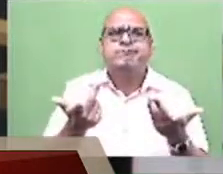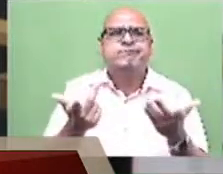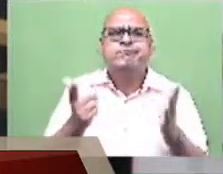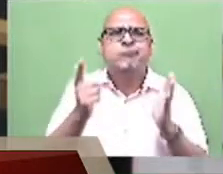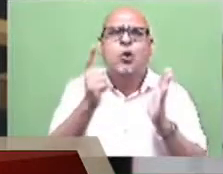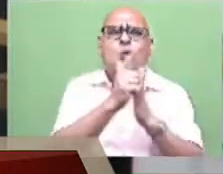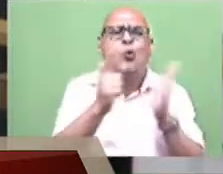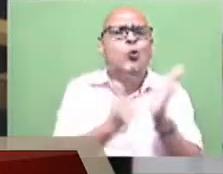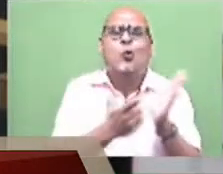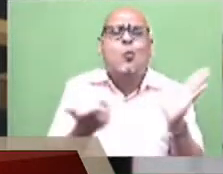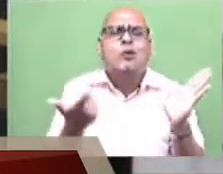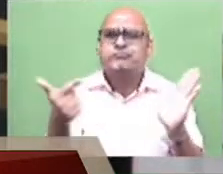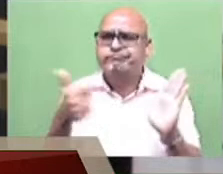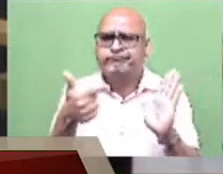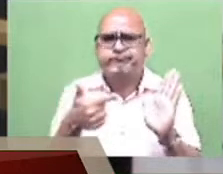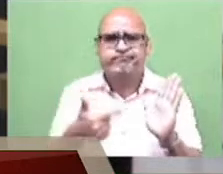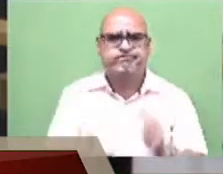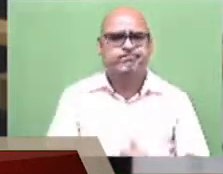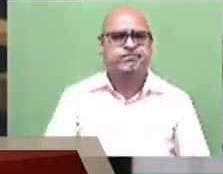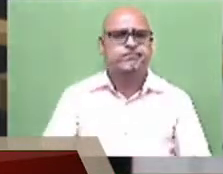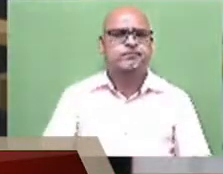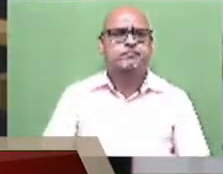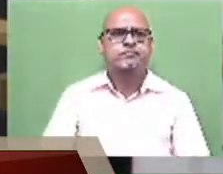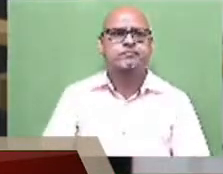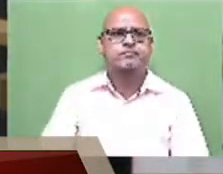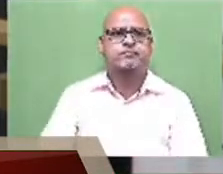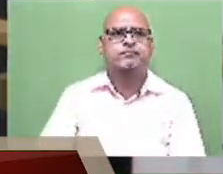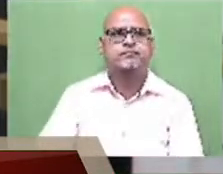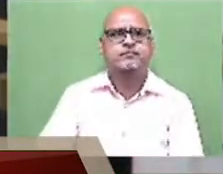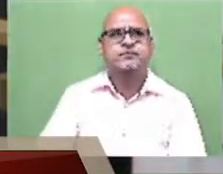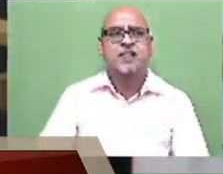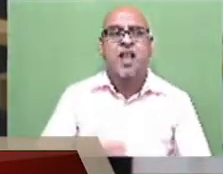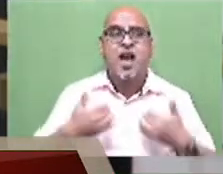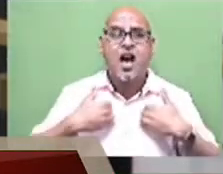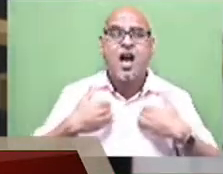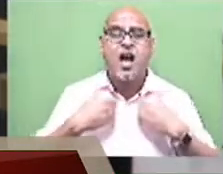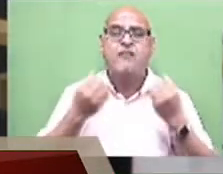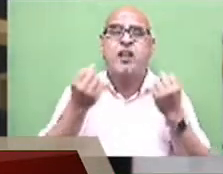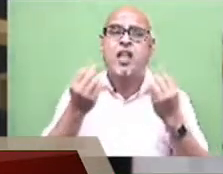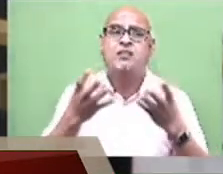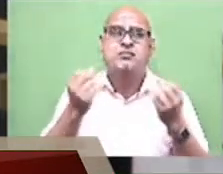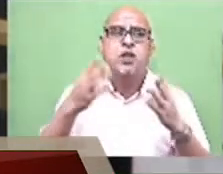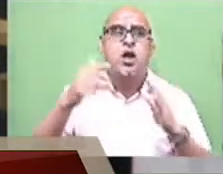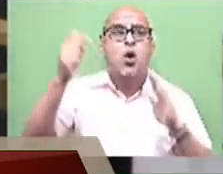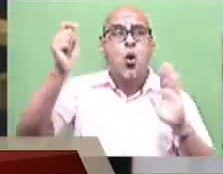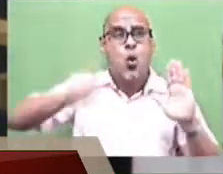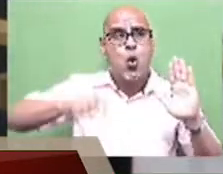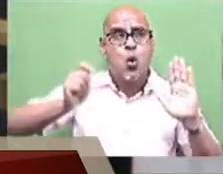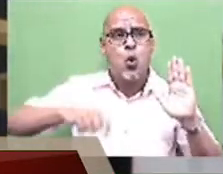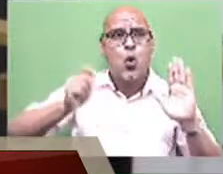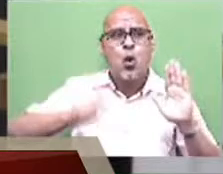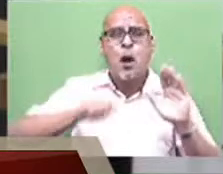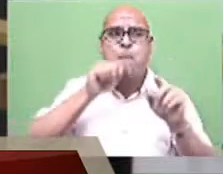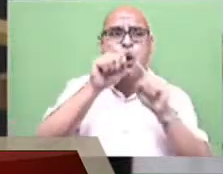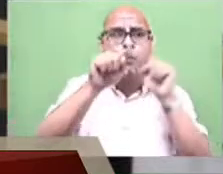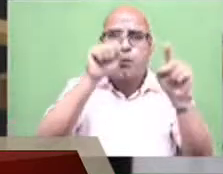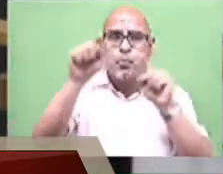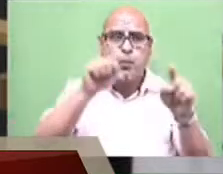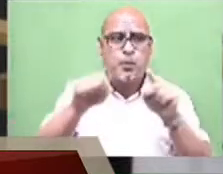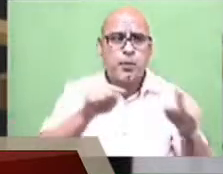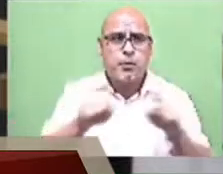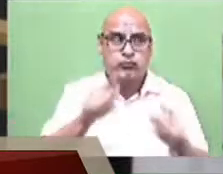are many courts, district courts, being shut down right now in the country Madam Speaker, they are being shut down in the